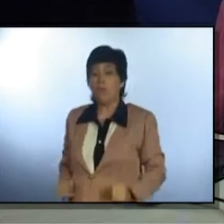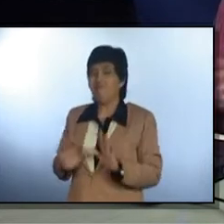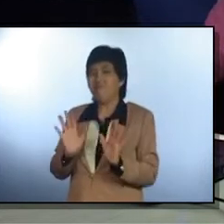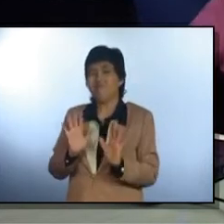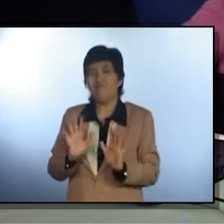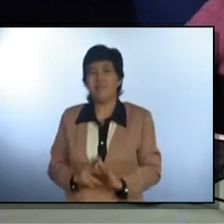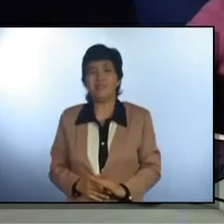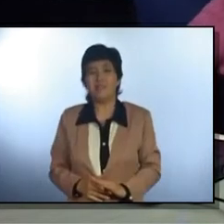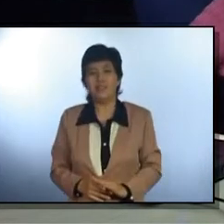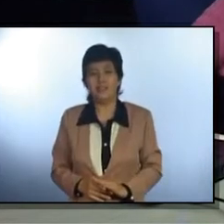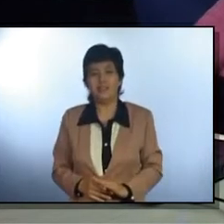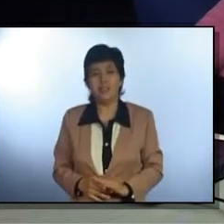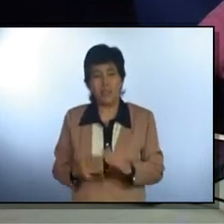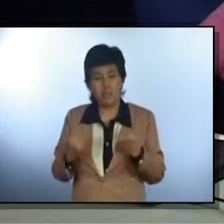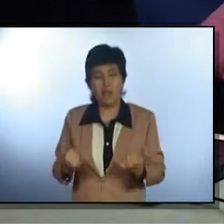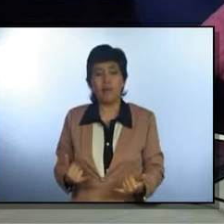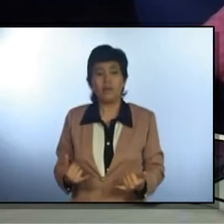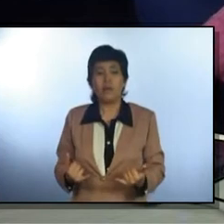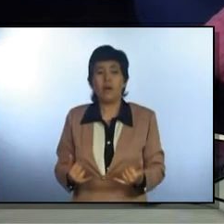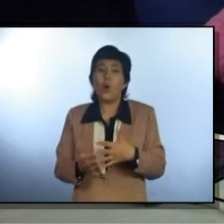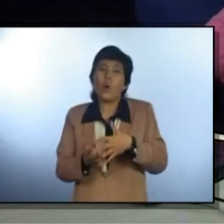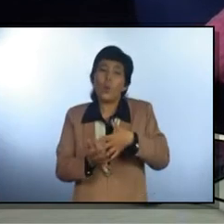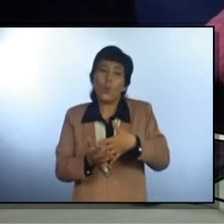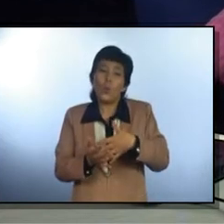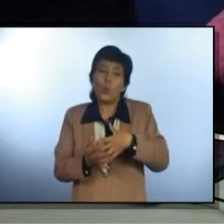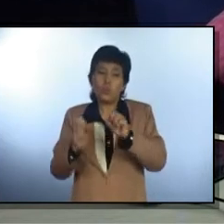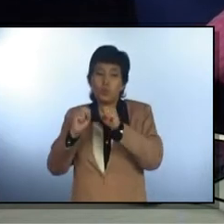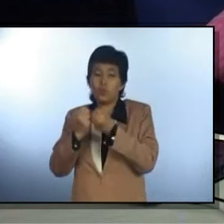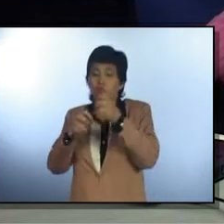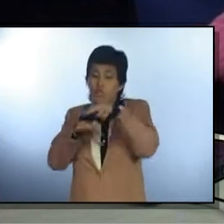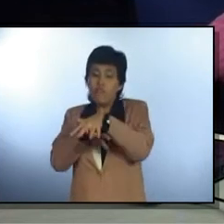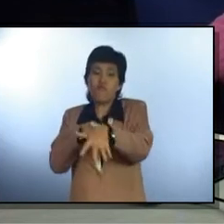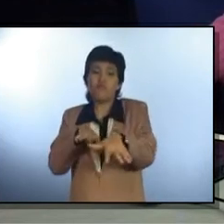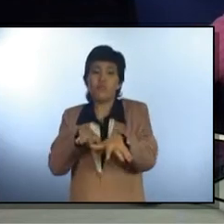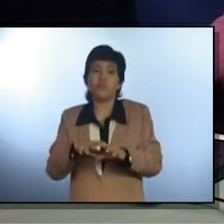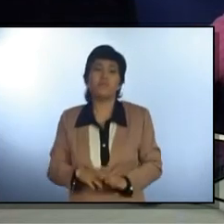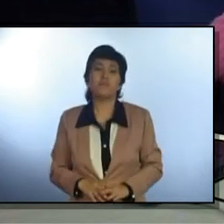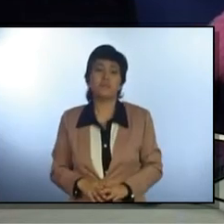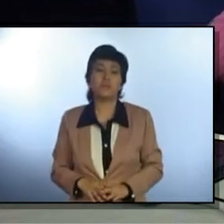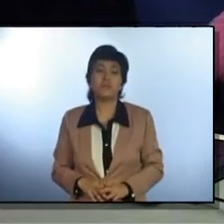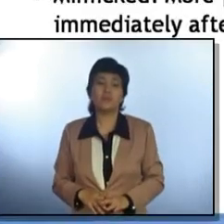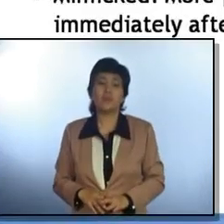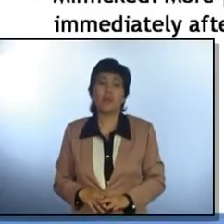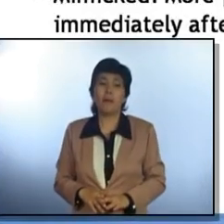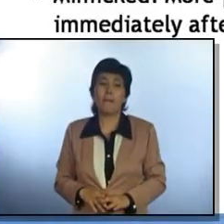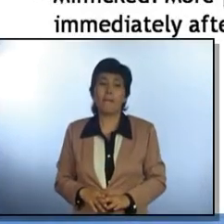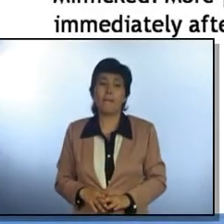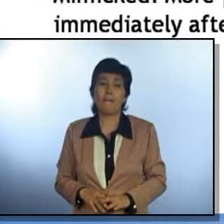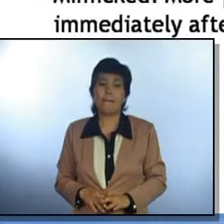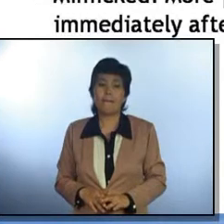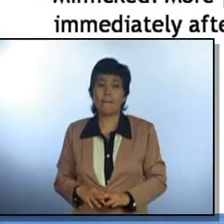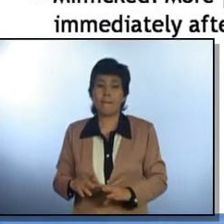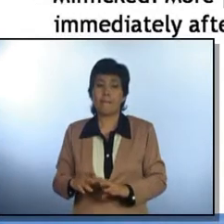yeah? Now, there is a weak social influence, yeah? Next one,